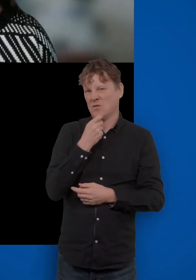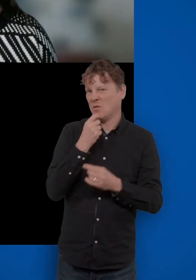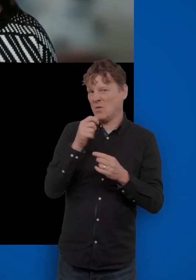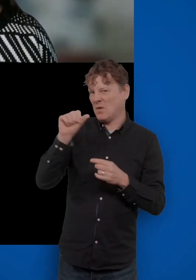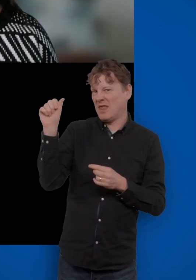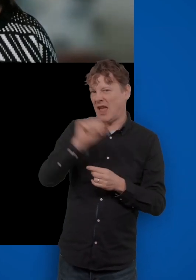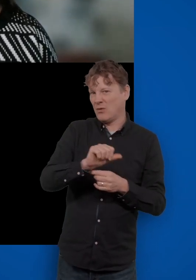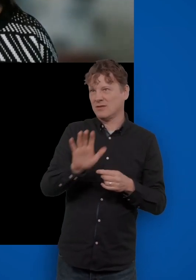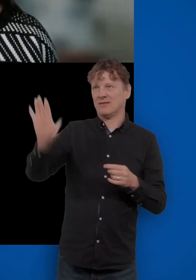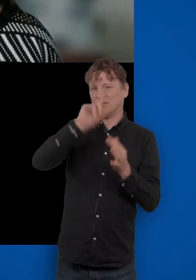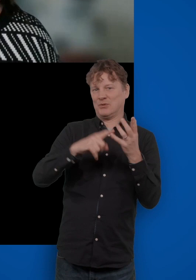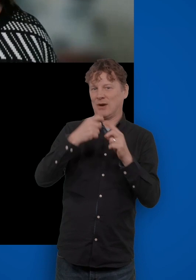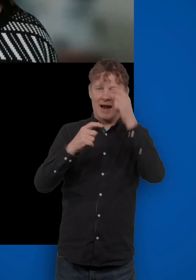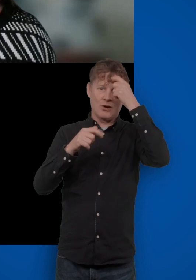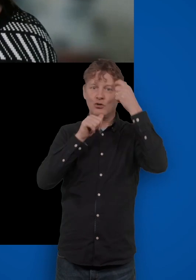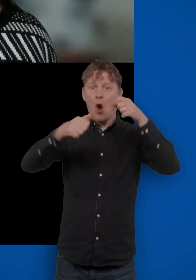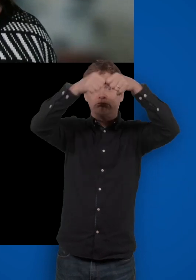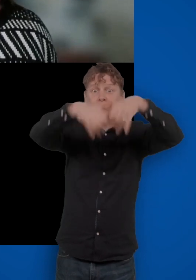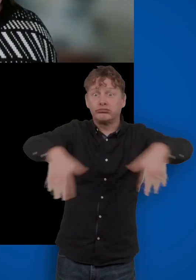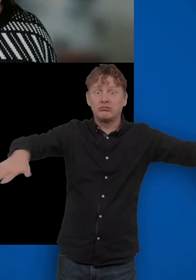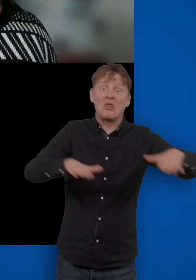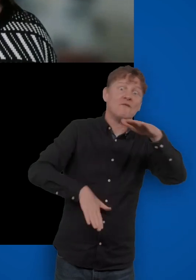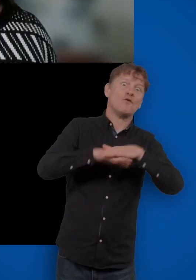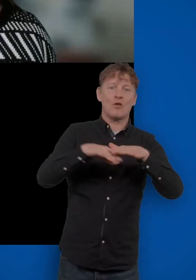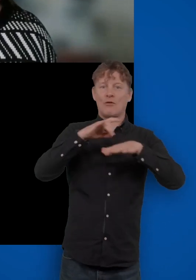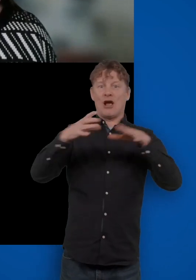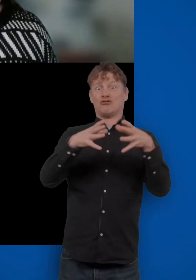thousands, rather than the